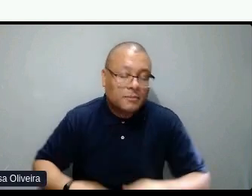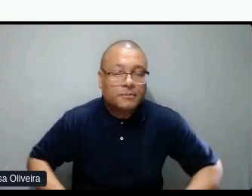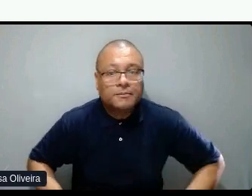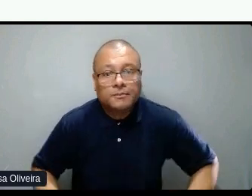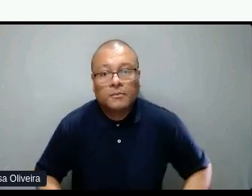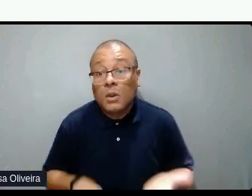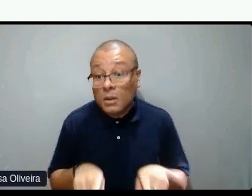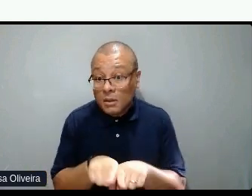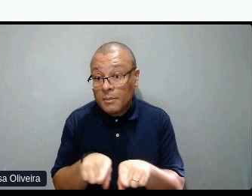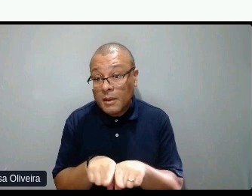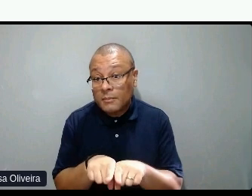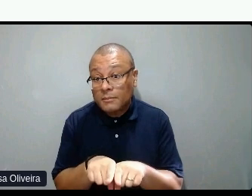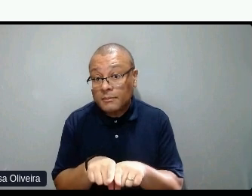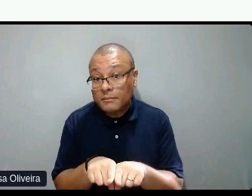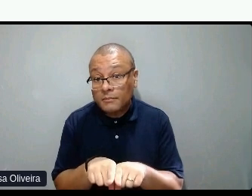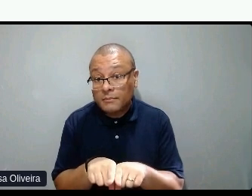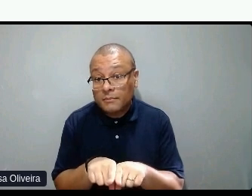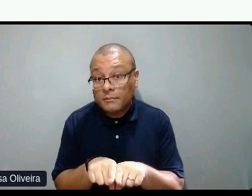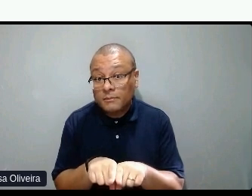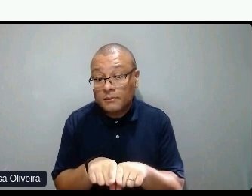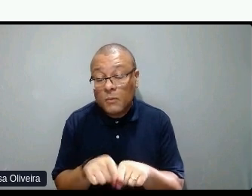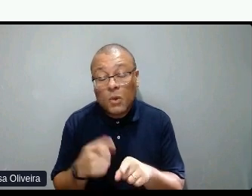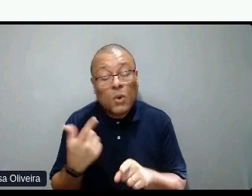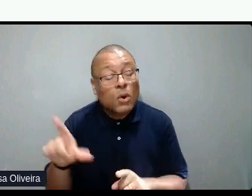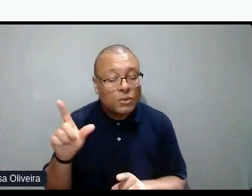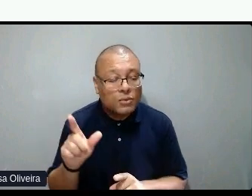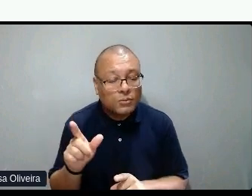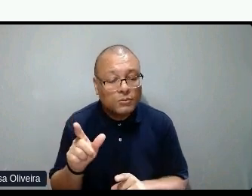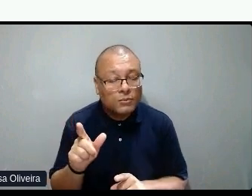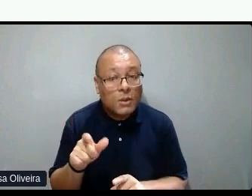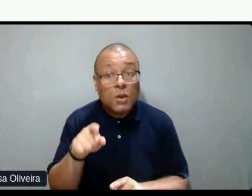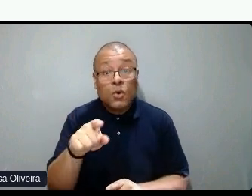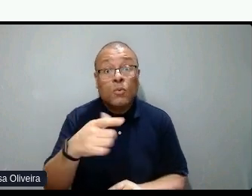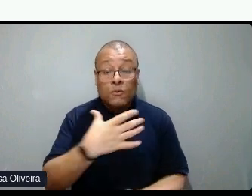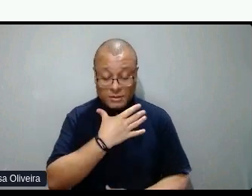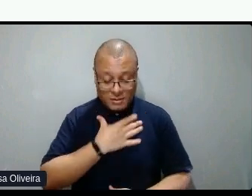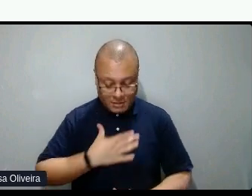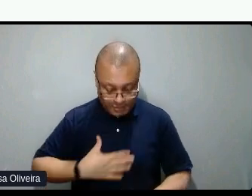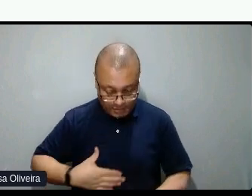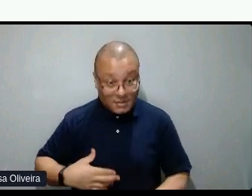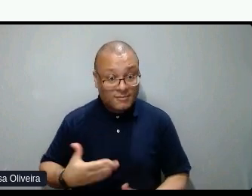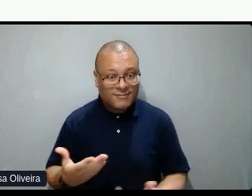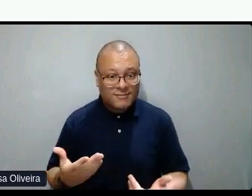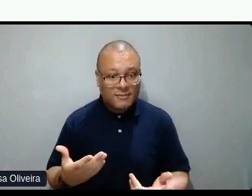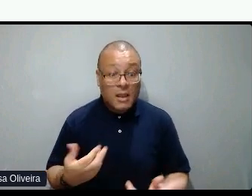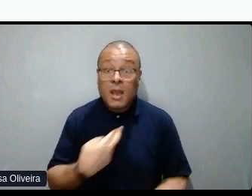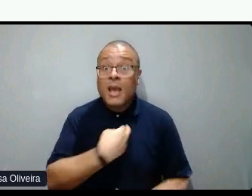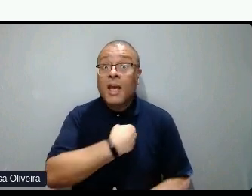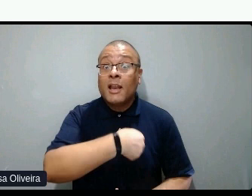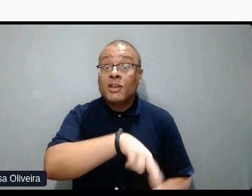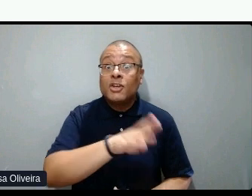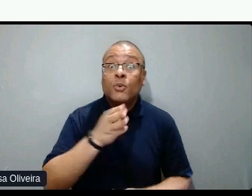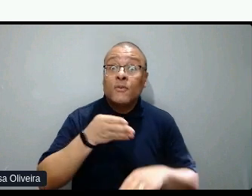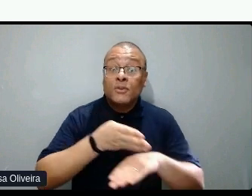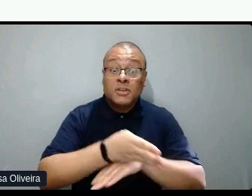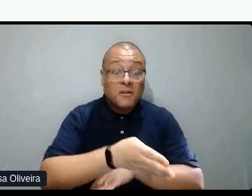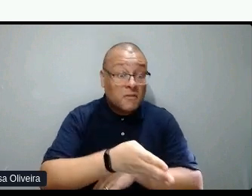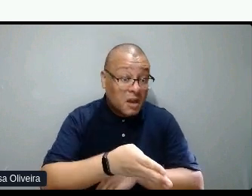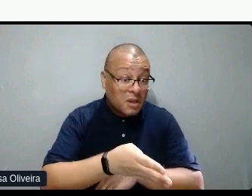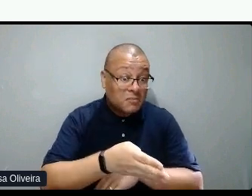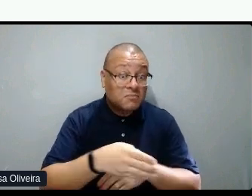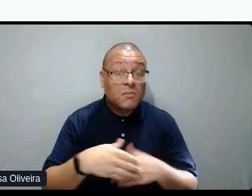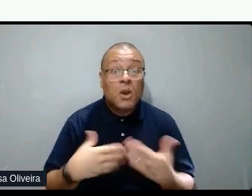thing, things like how you look, which religion you have, the